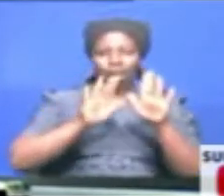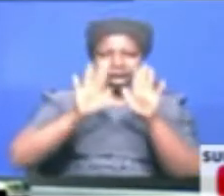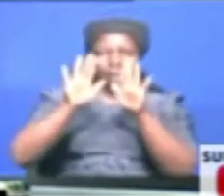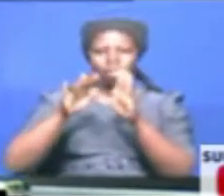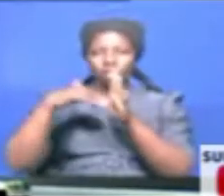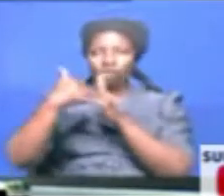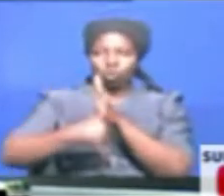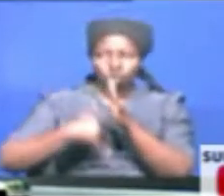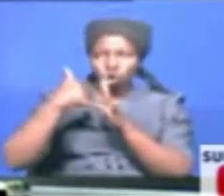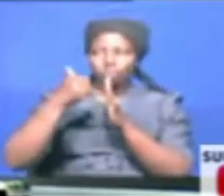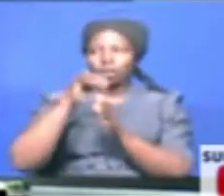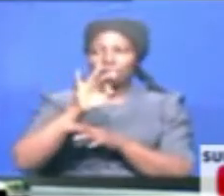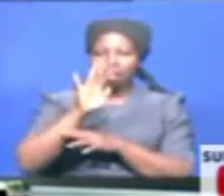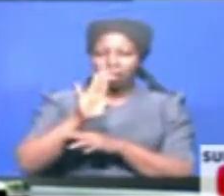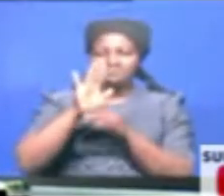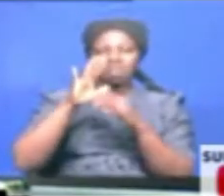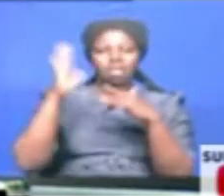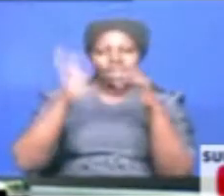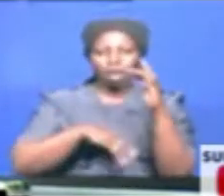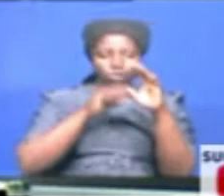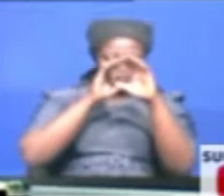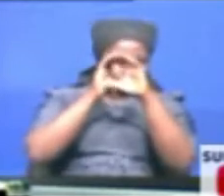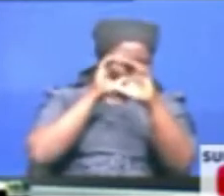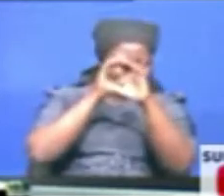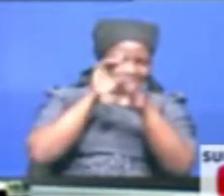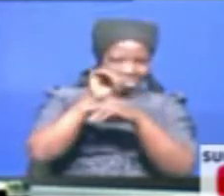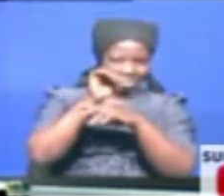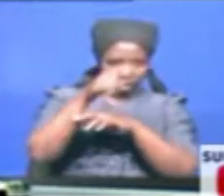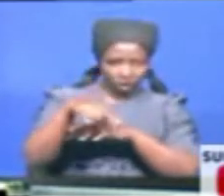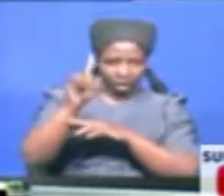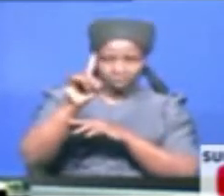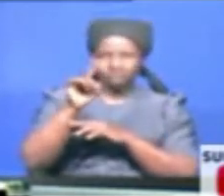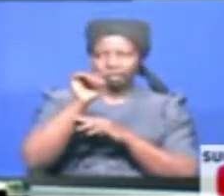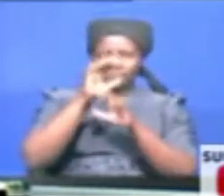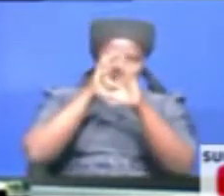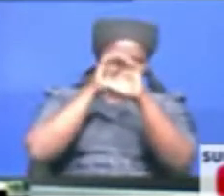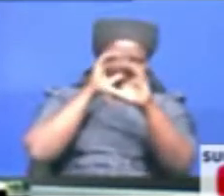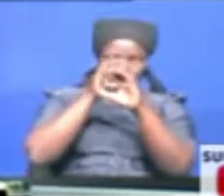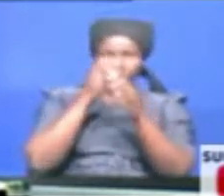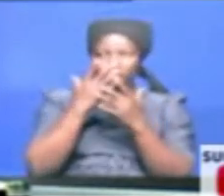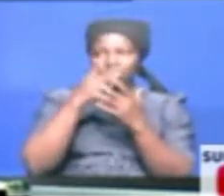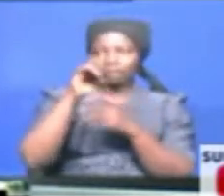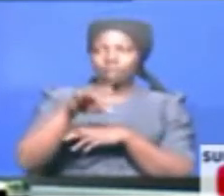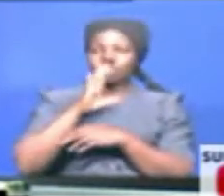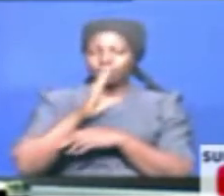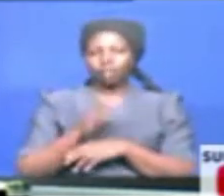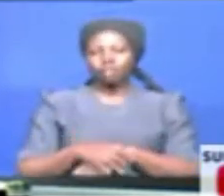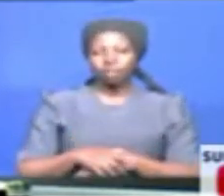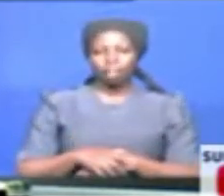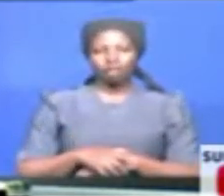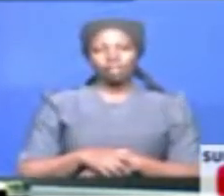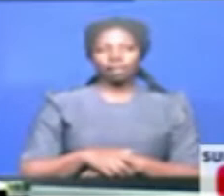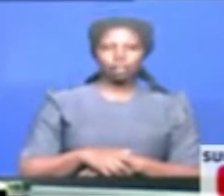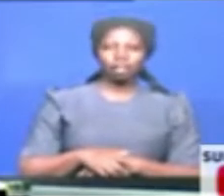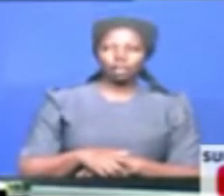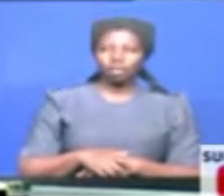Facebook. Yeah. So we cannot predict that prediction was completely right. Okay. That prediction might be high so that you're gonna get the low turnout,